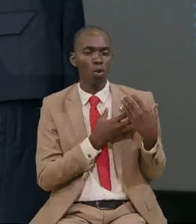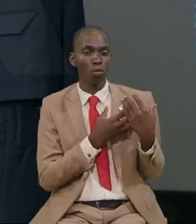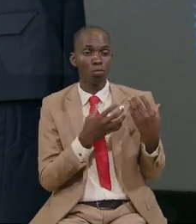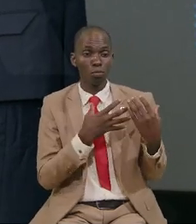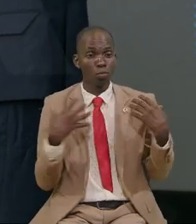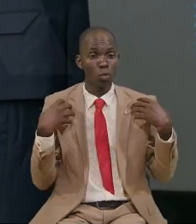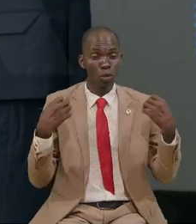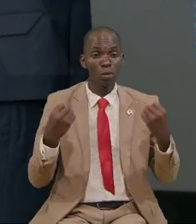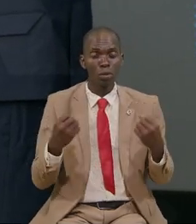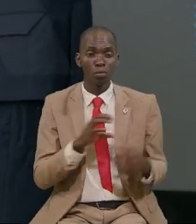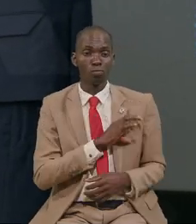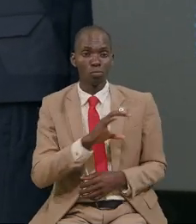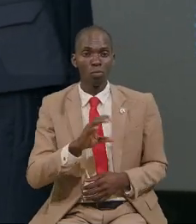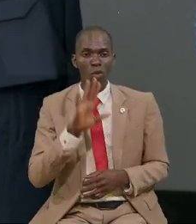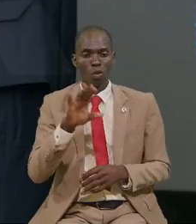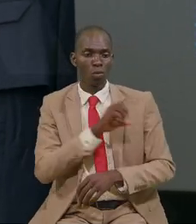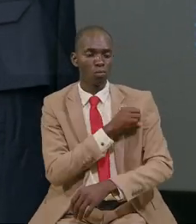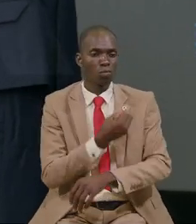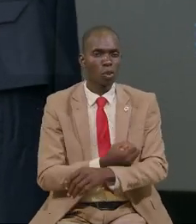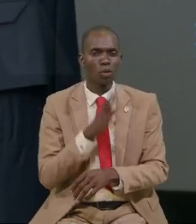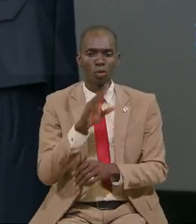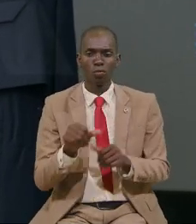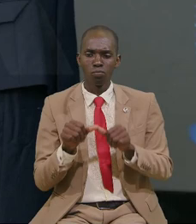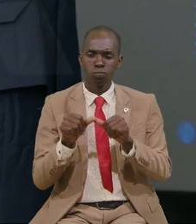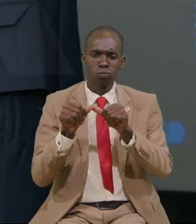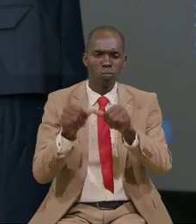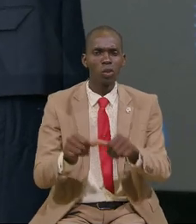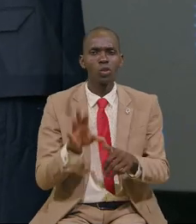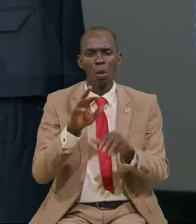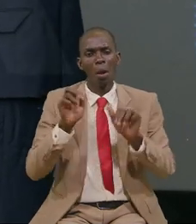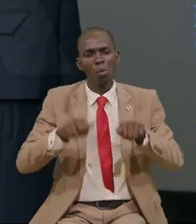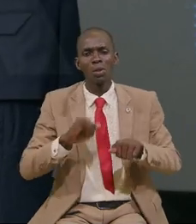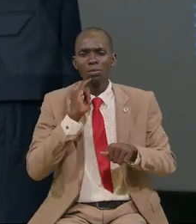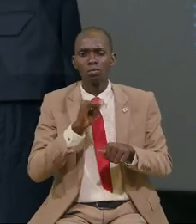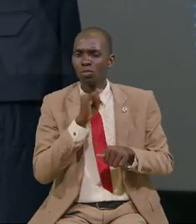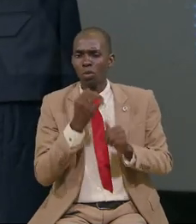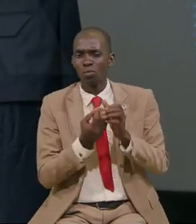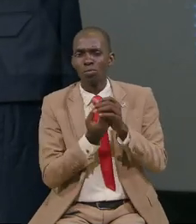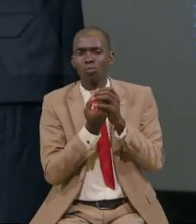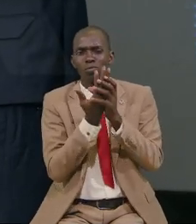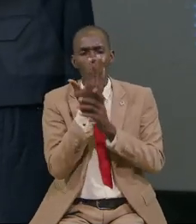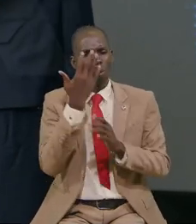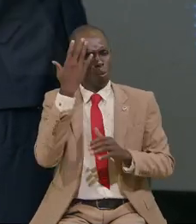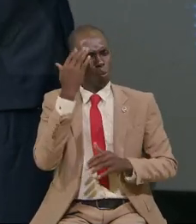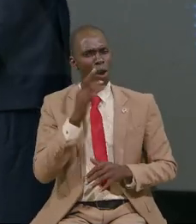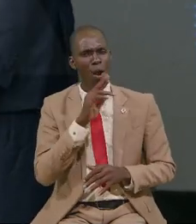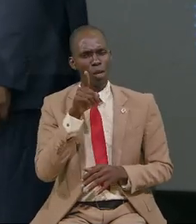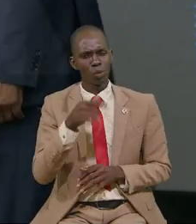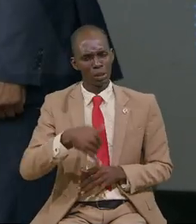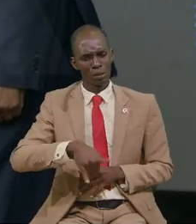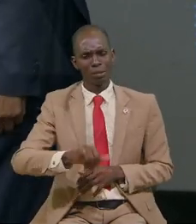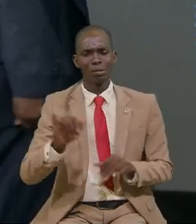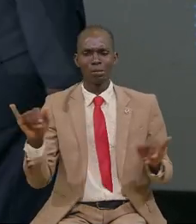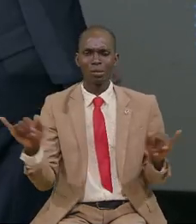your strength, your steadfastness, your ability is not being built up. Well, you're still the same like you